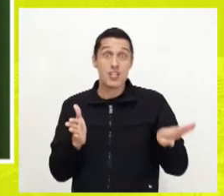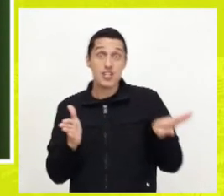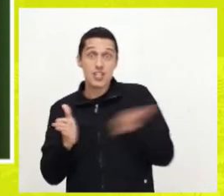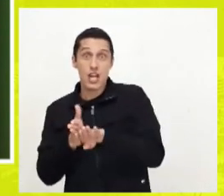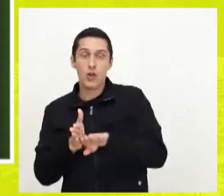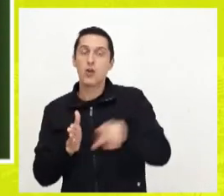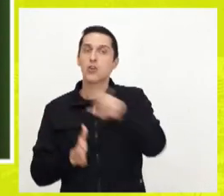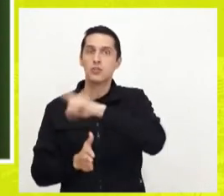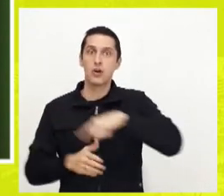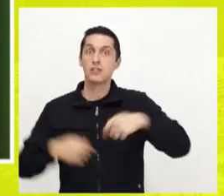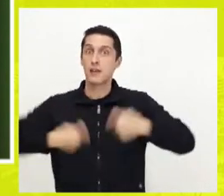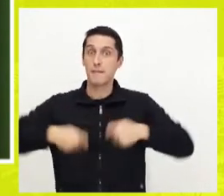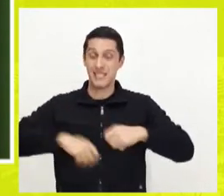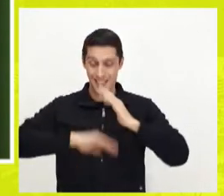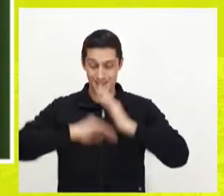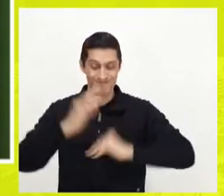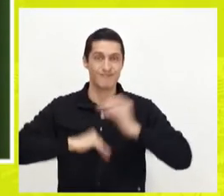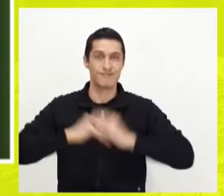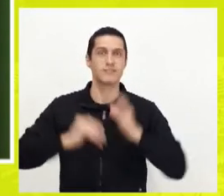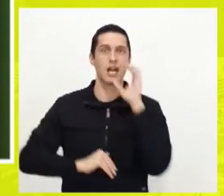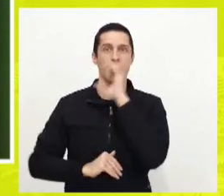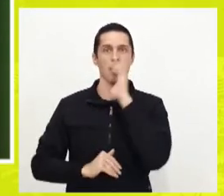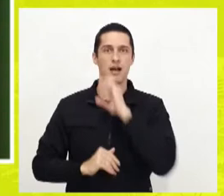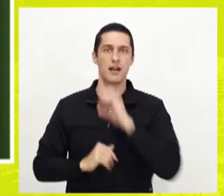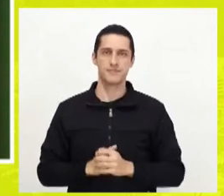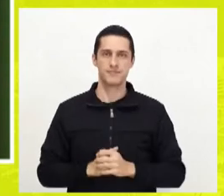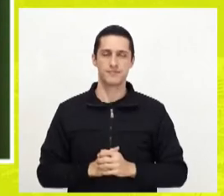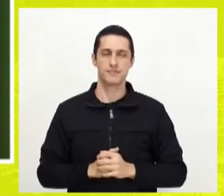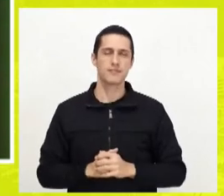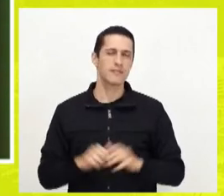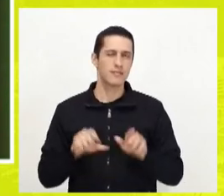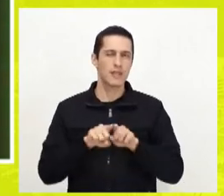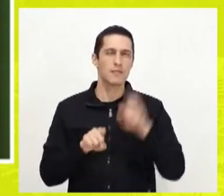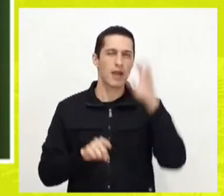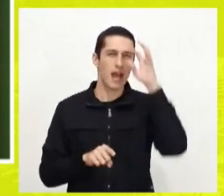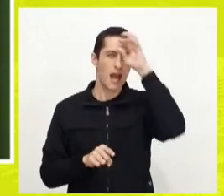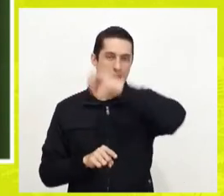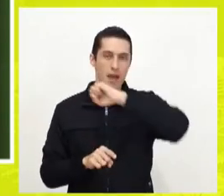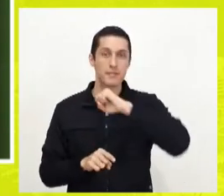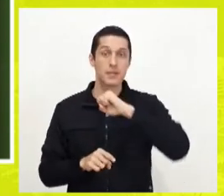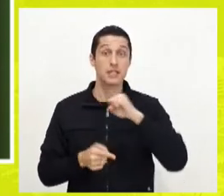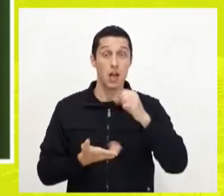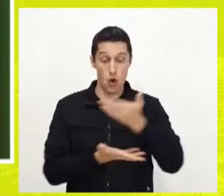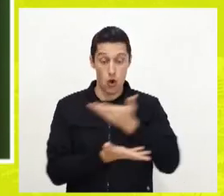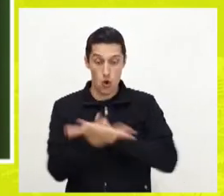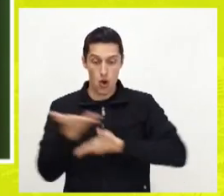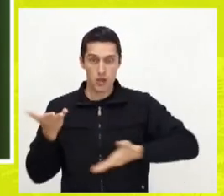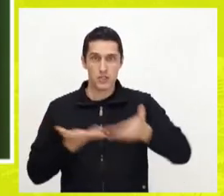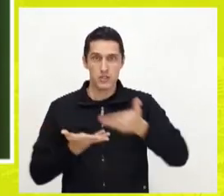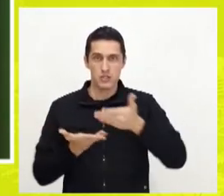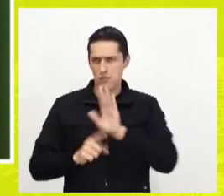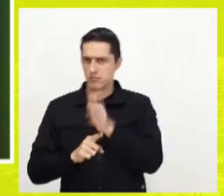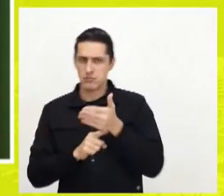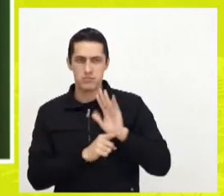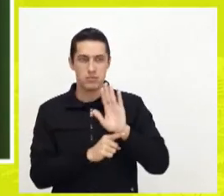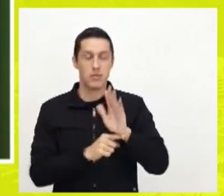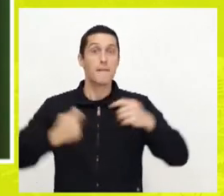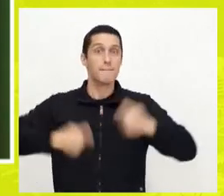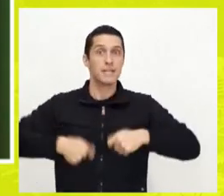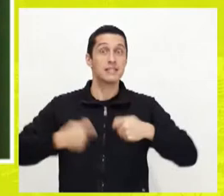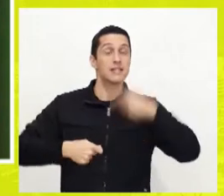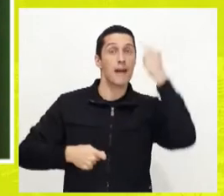faster we also learned that there's no collaboration without thinking that it's